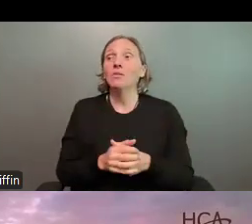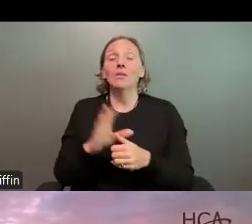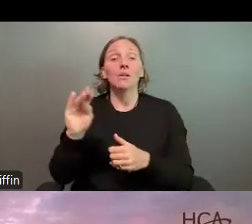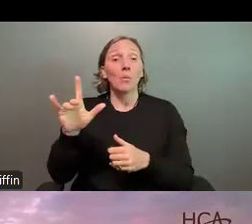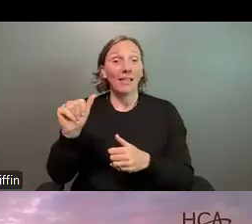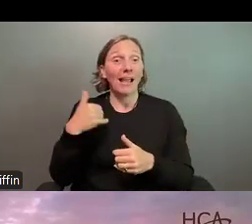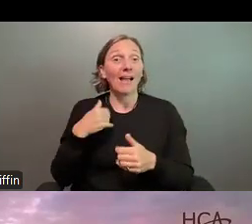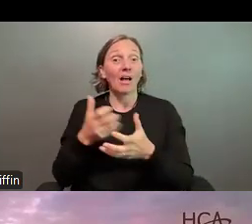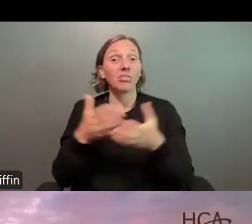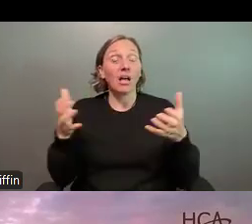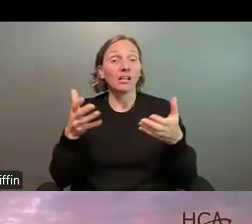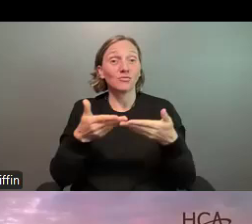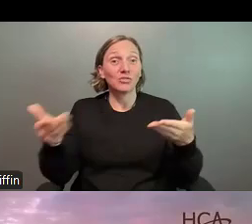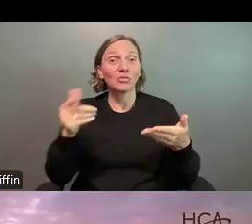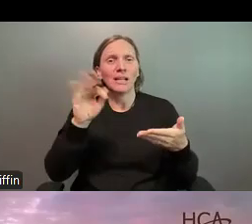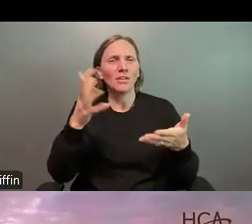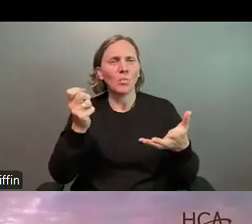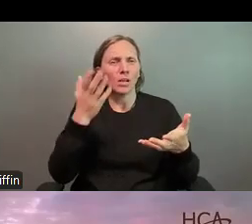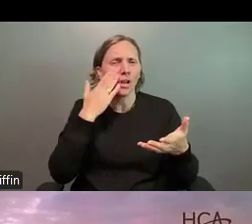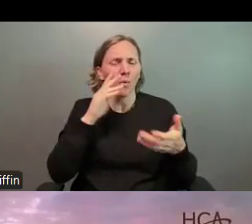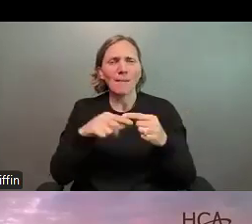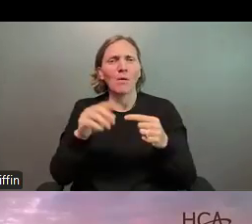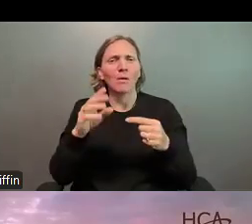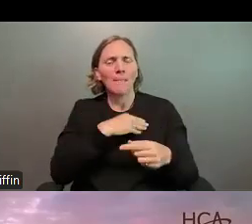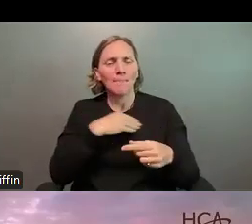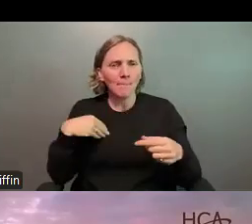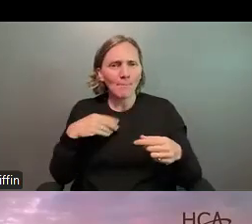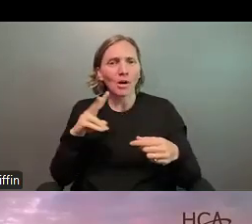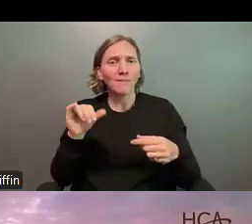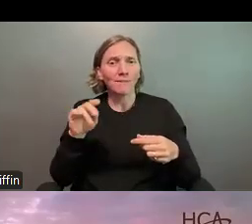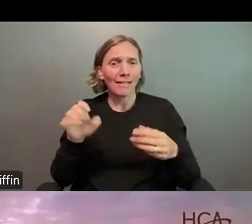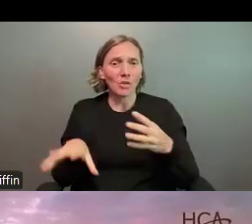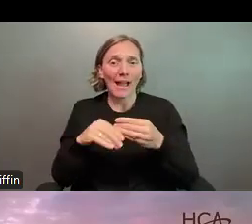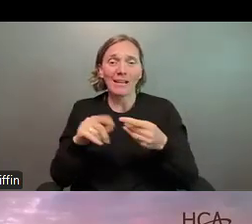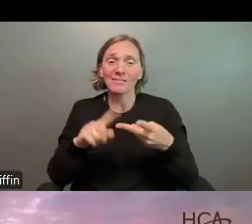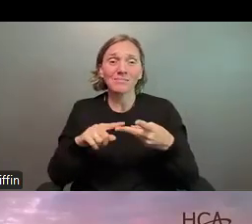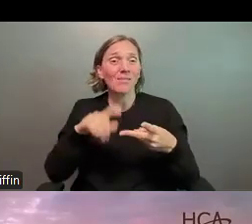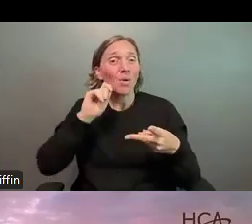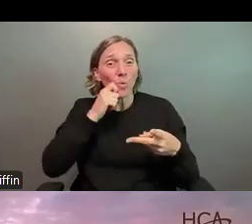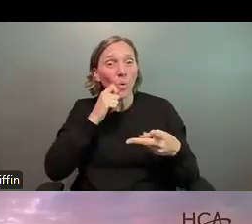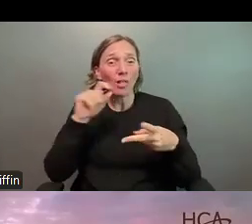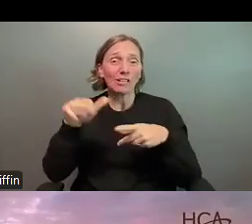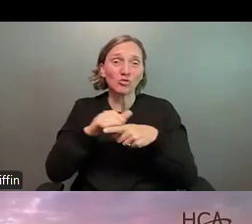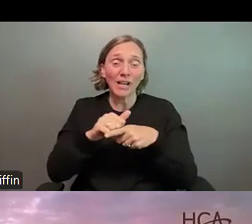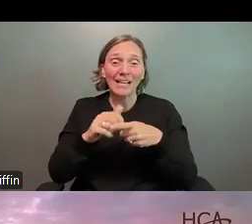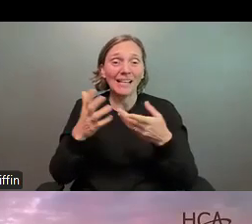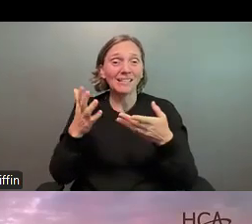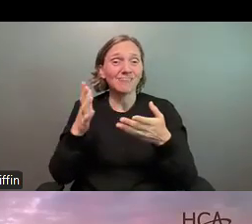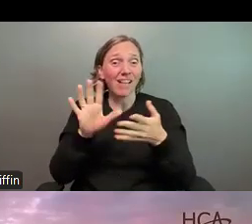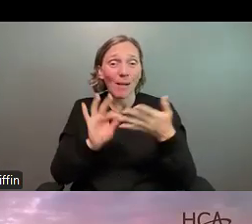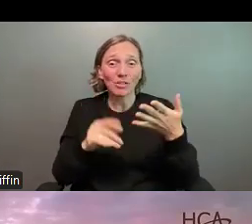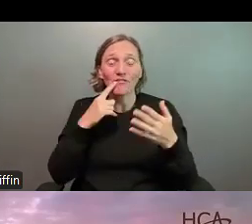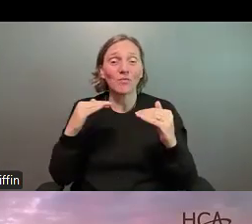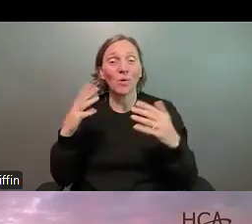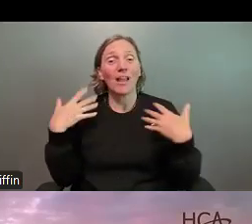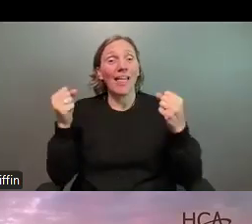if you want to learn more about member value added benefits, or we've got some cool training opportunities related to health equity and providing